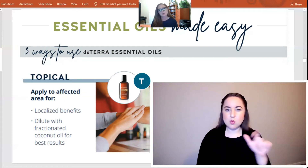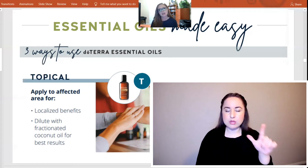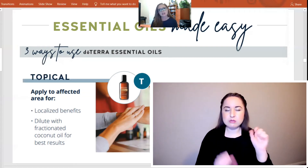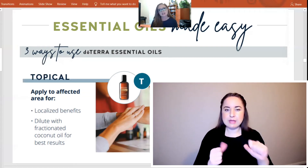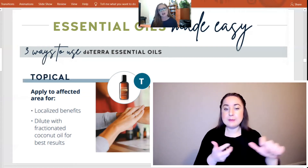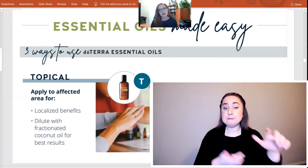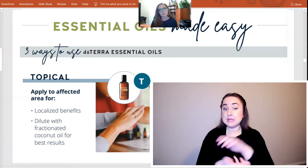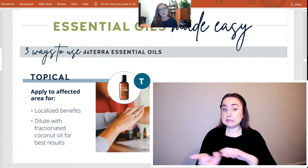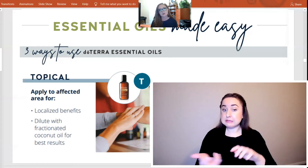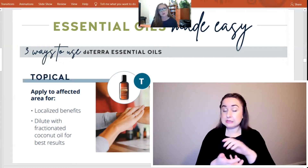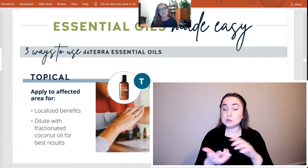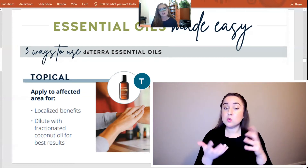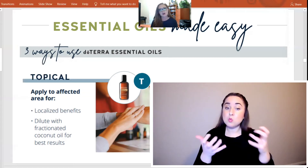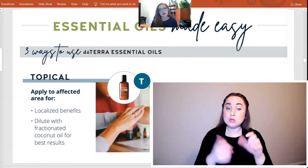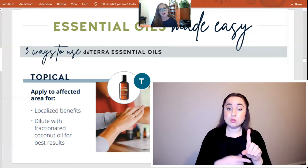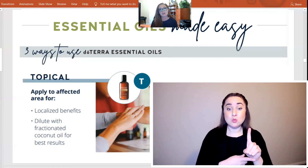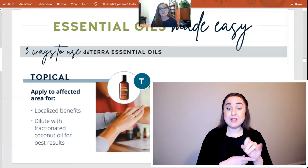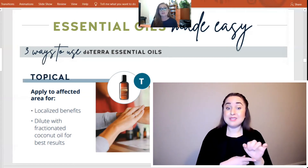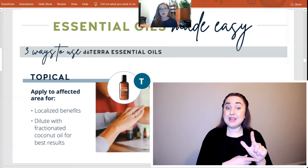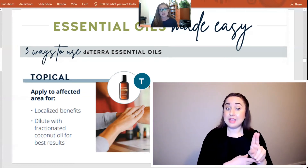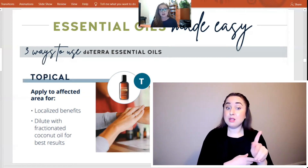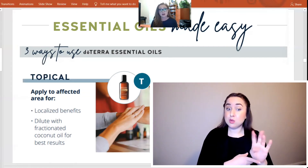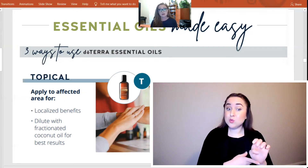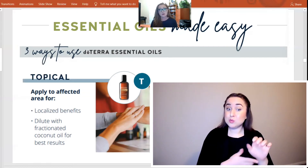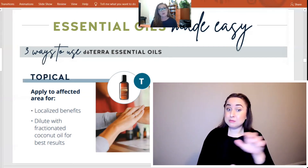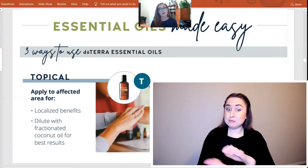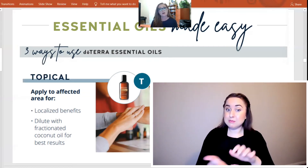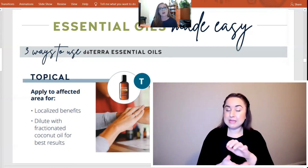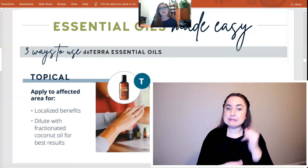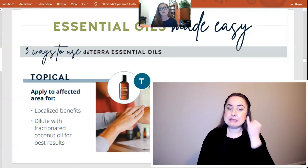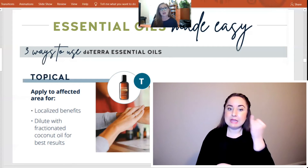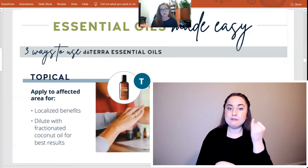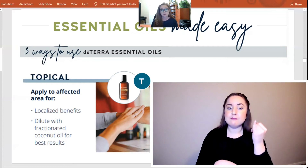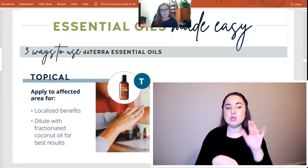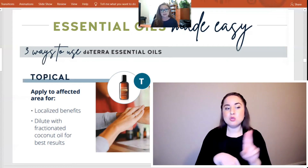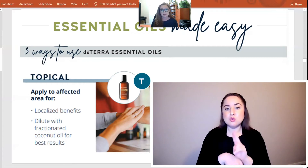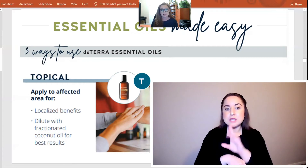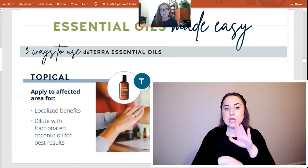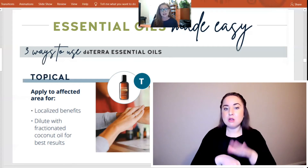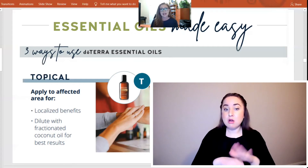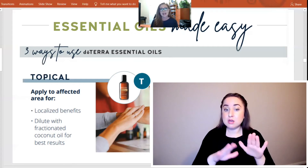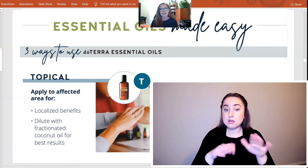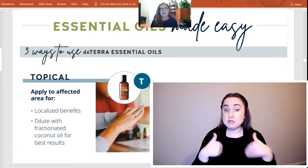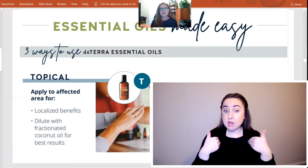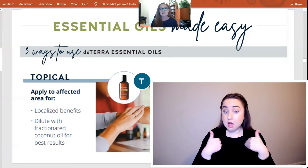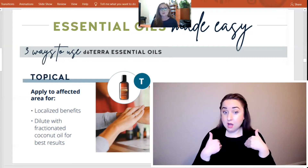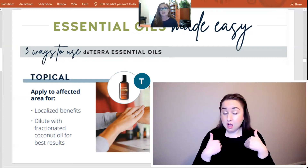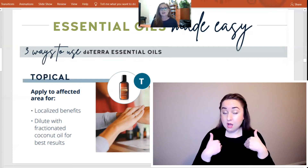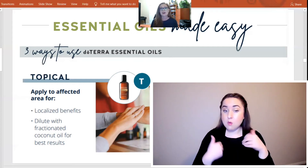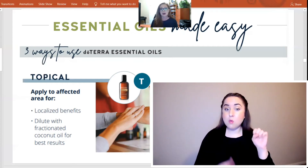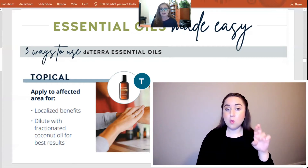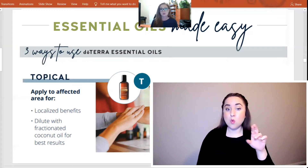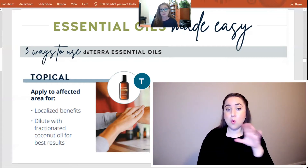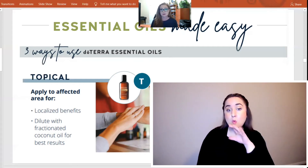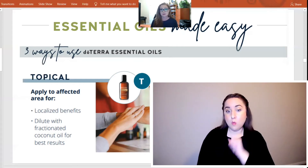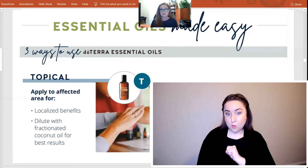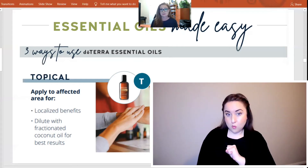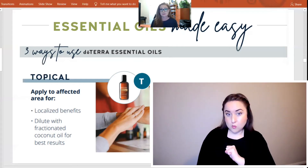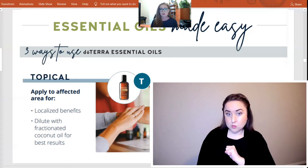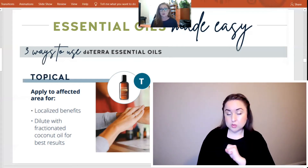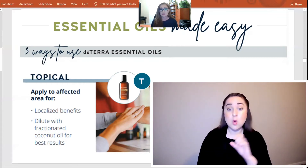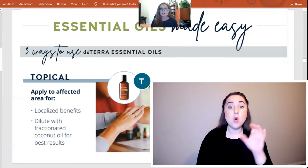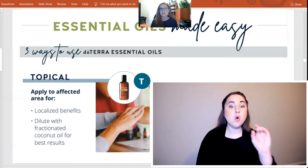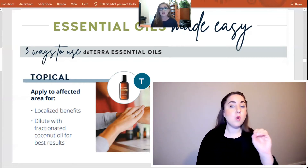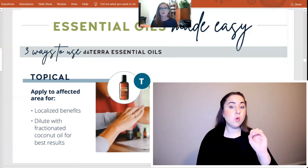to dilute anytime we're using on the very young or the elderly and as well as hot oils.